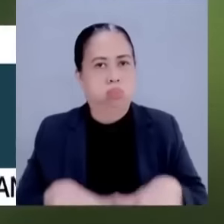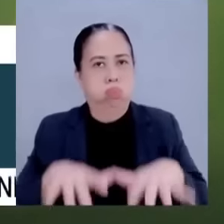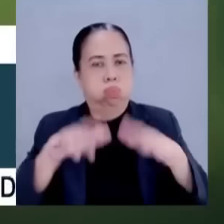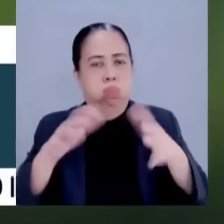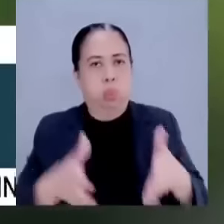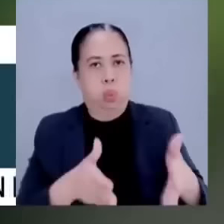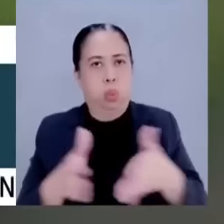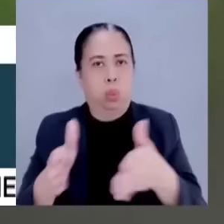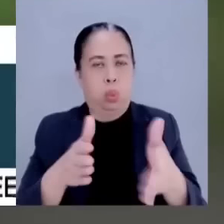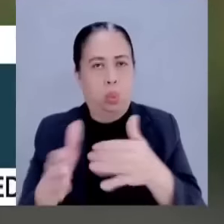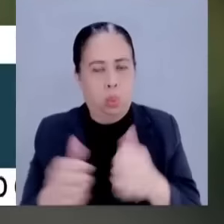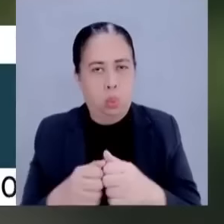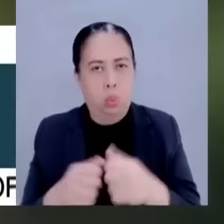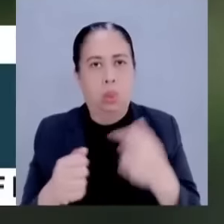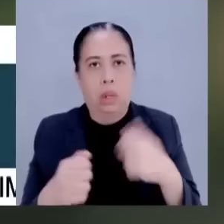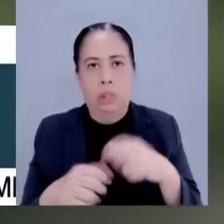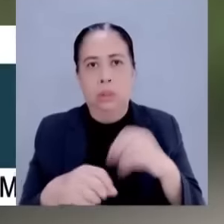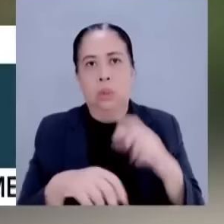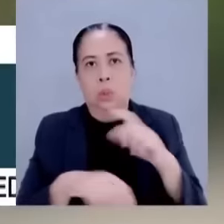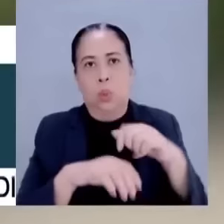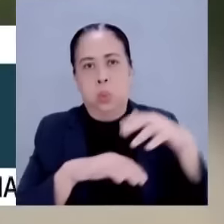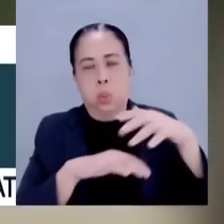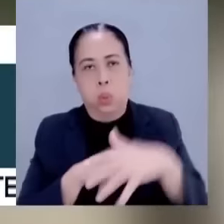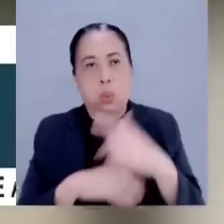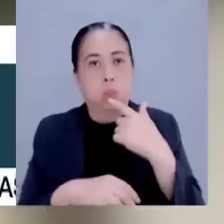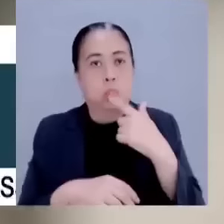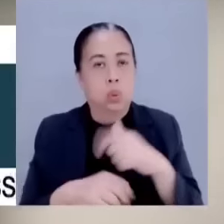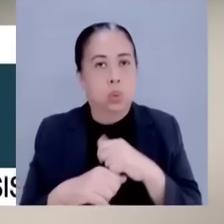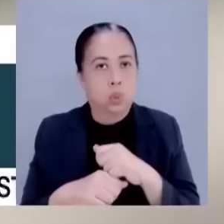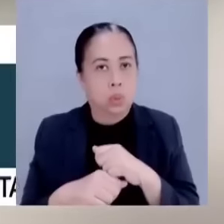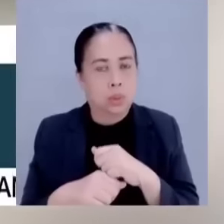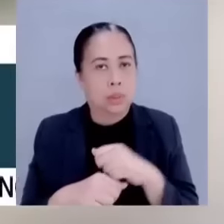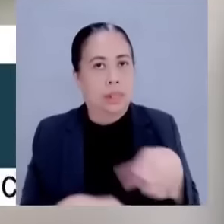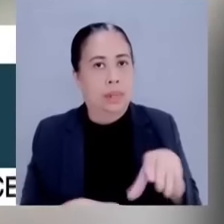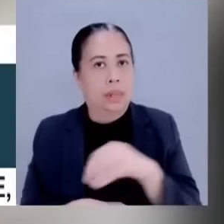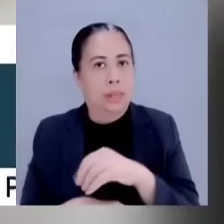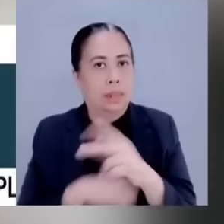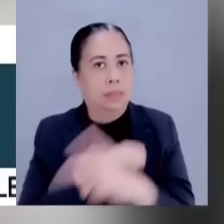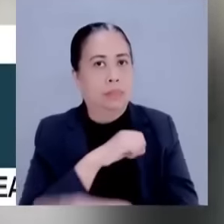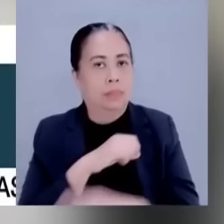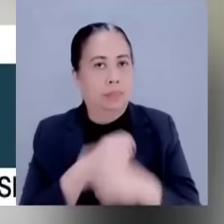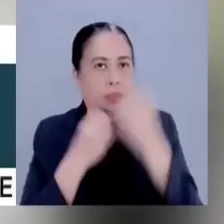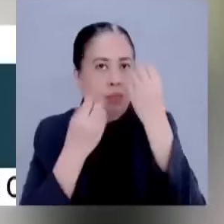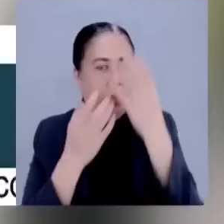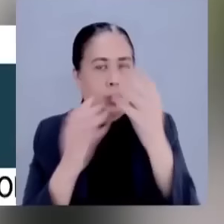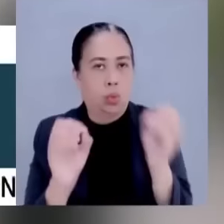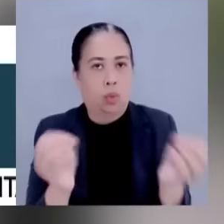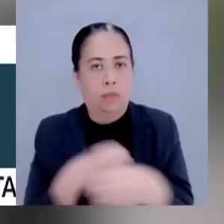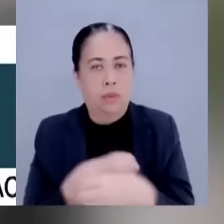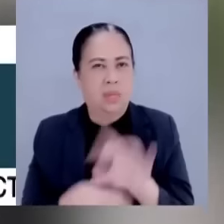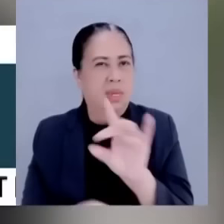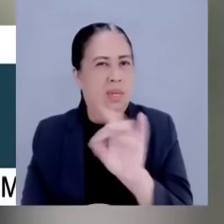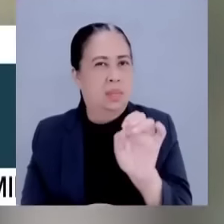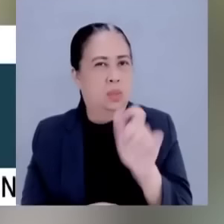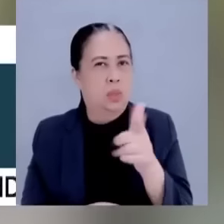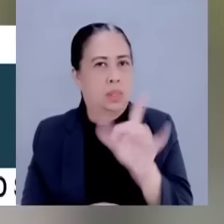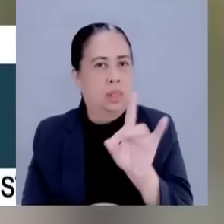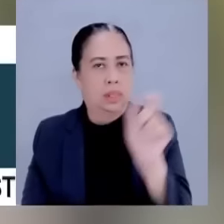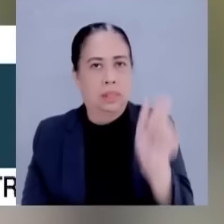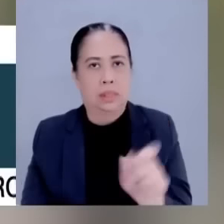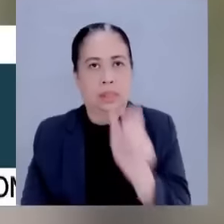also pounding the coastlines. According to a post from Cagayan Provincial Information Office, 828 individuals